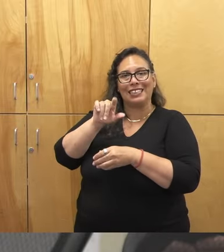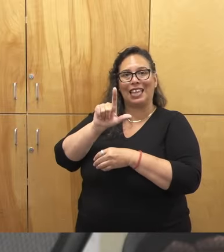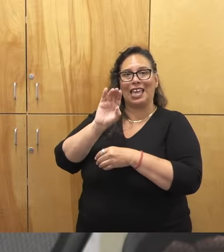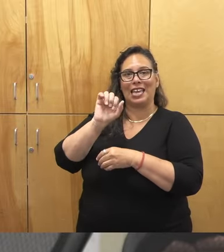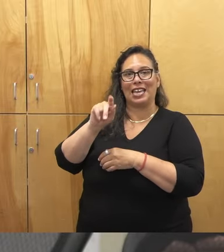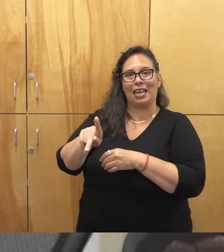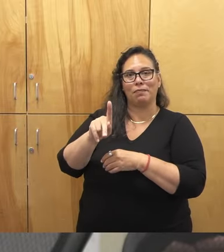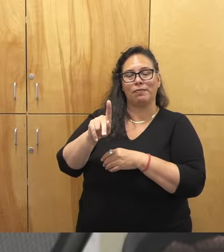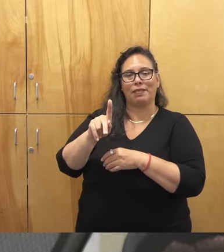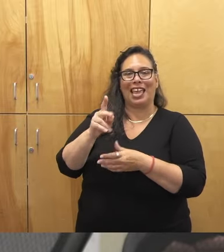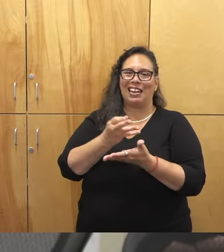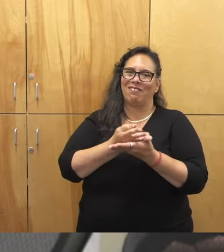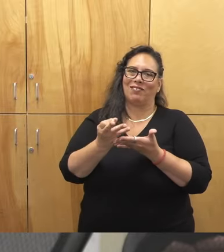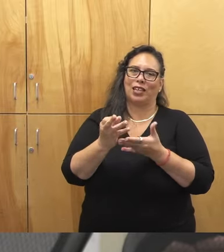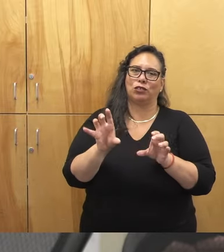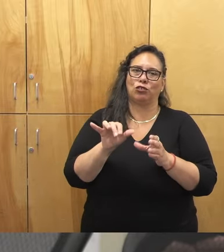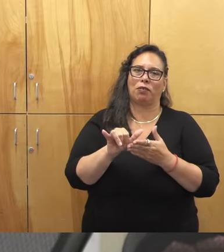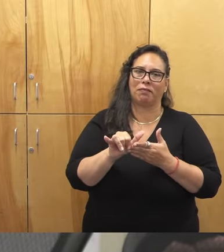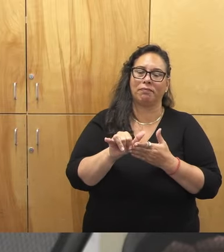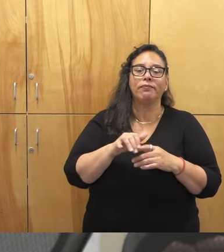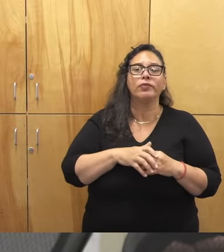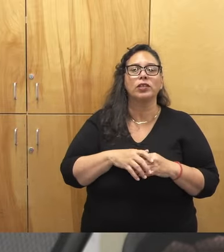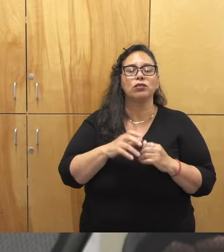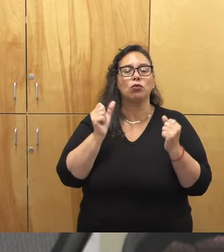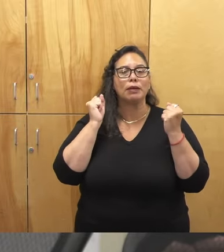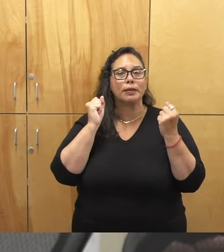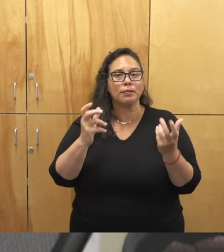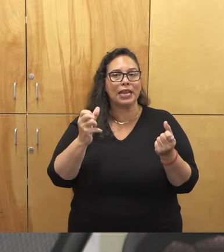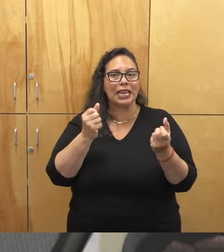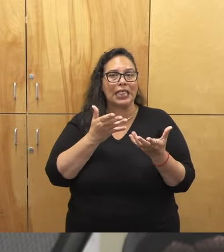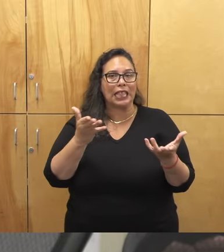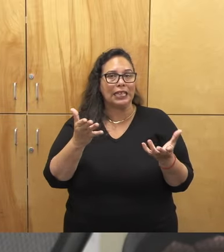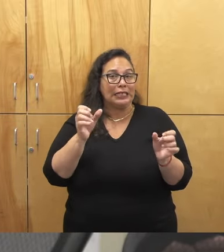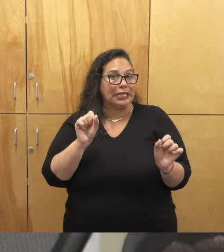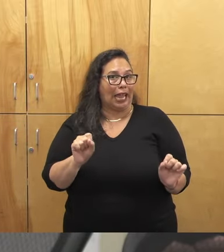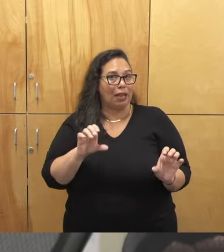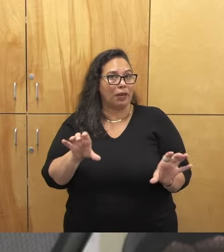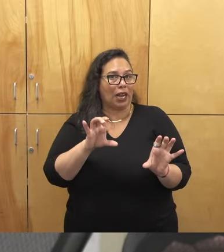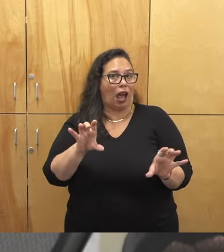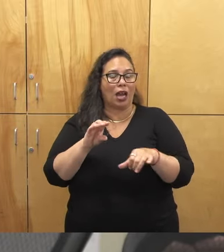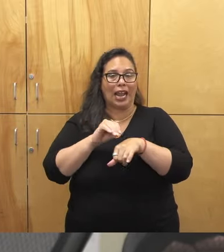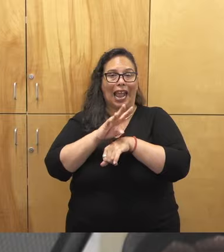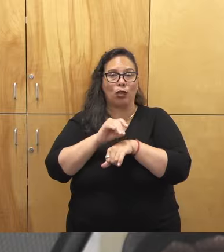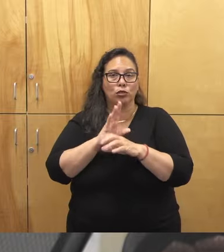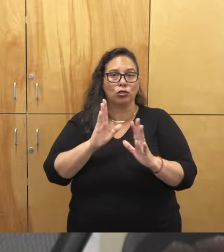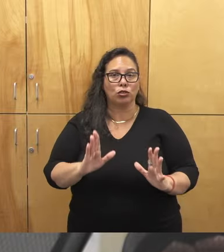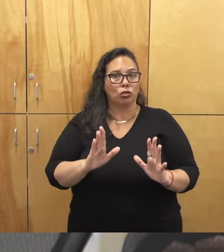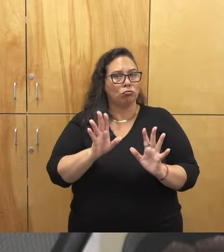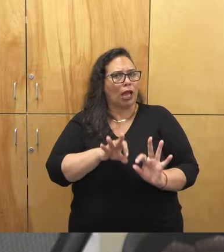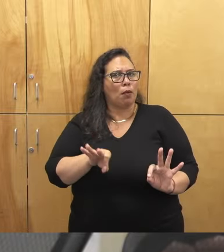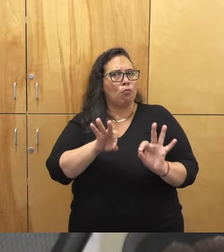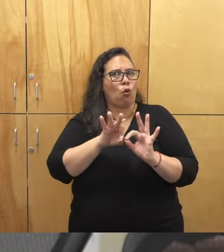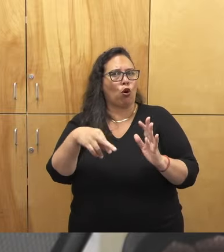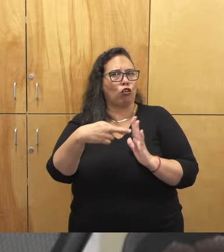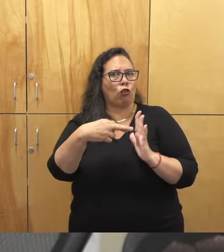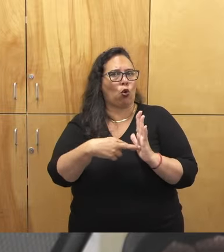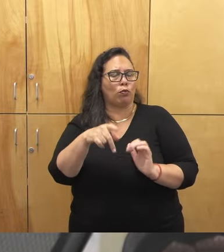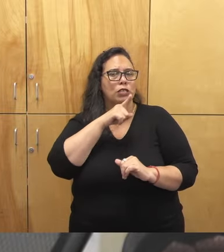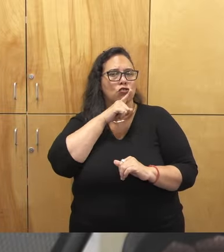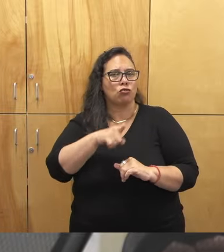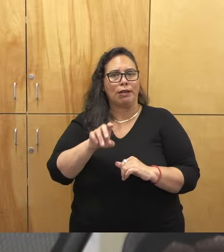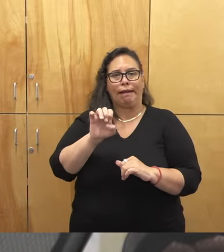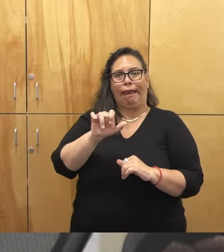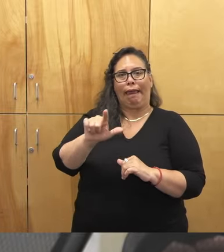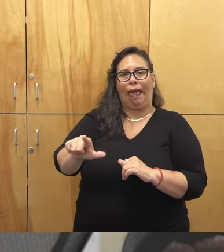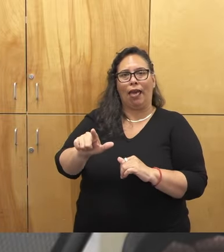that's what it fails to do. So there are many things that could be done. Counselors could play an important role in ensuring that English learners are on track